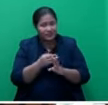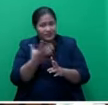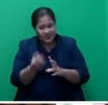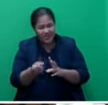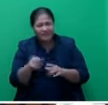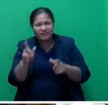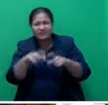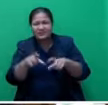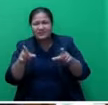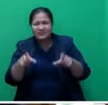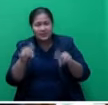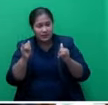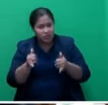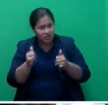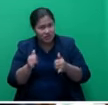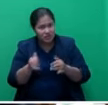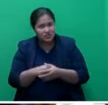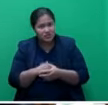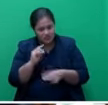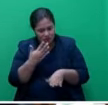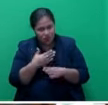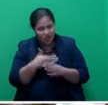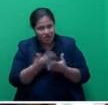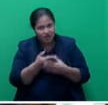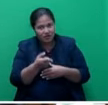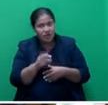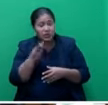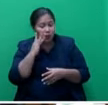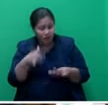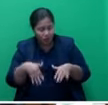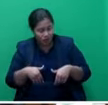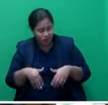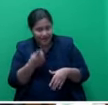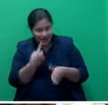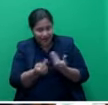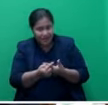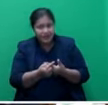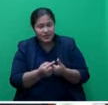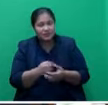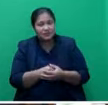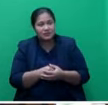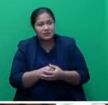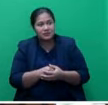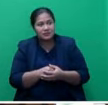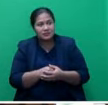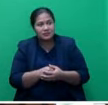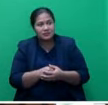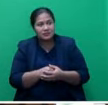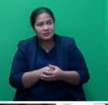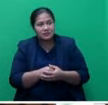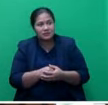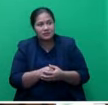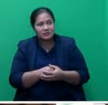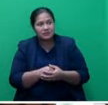who actually were on the tape. And when the complaints in one particular town or city got too much, they just simply moved him